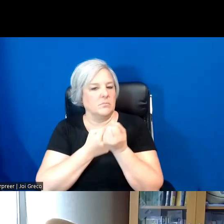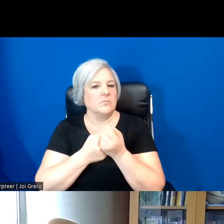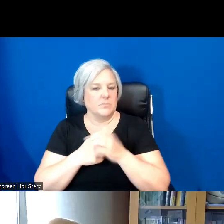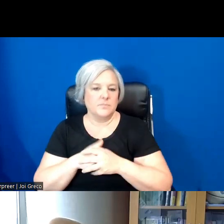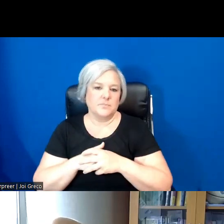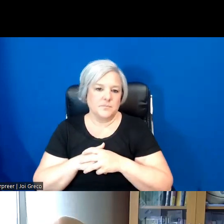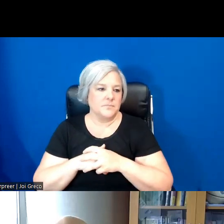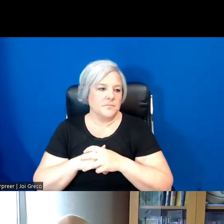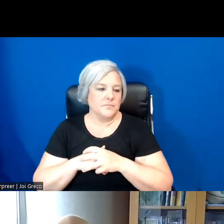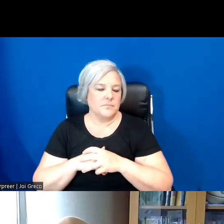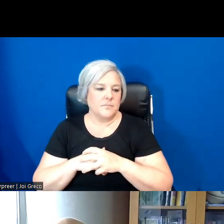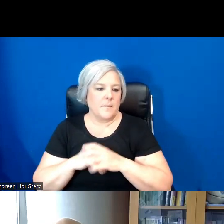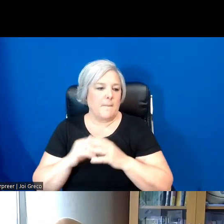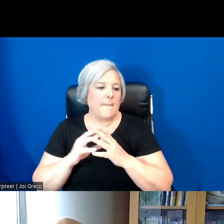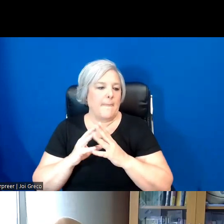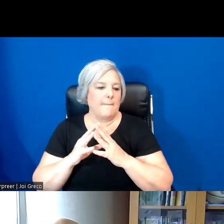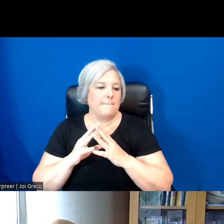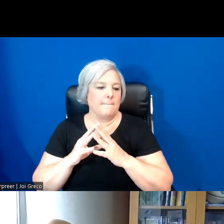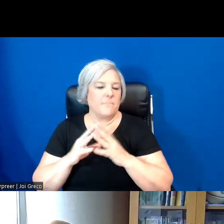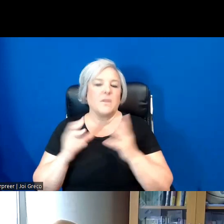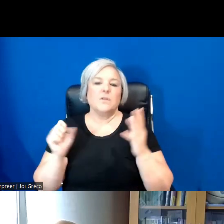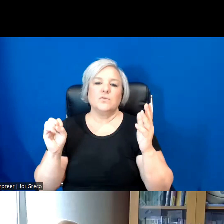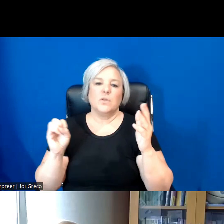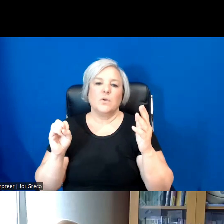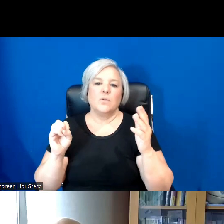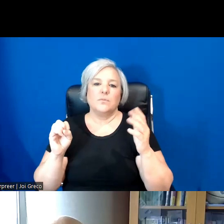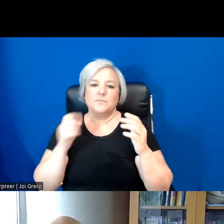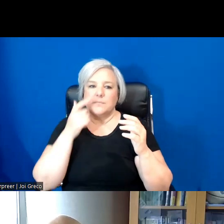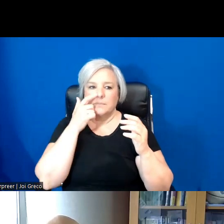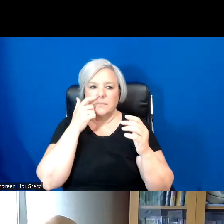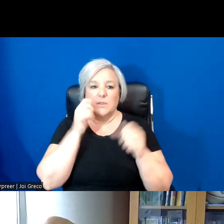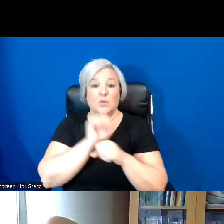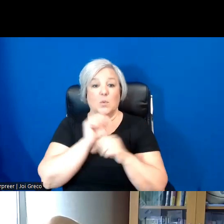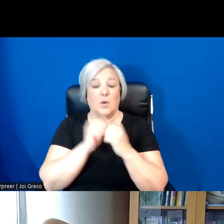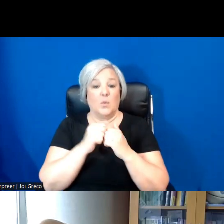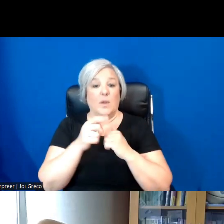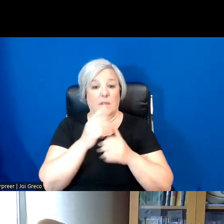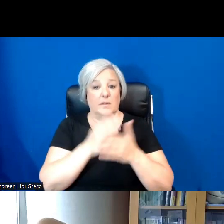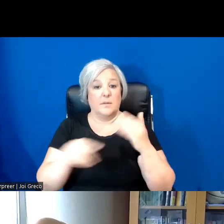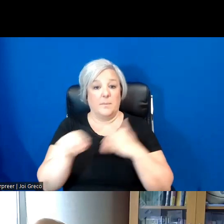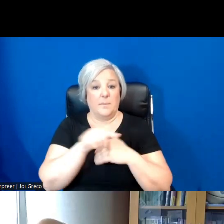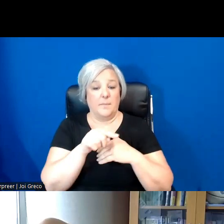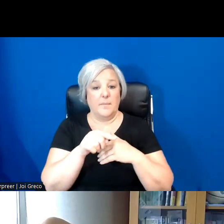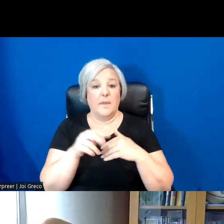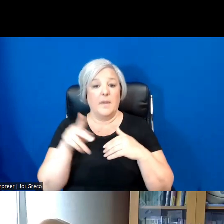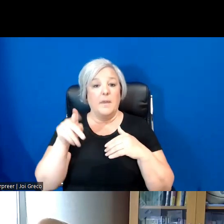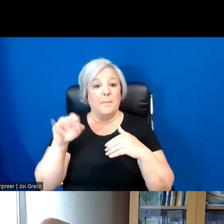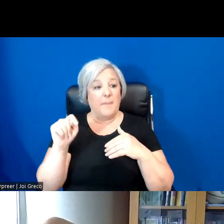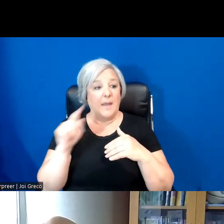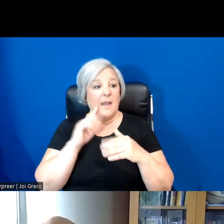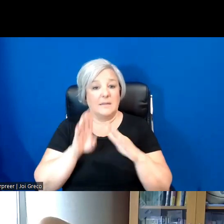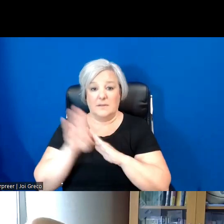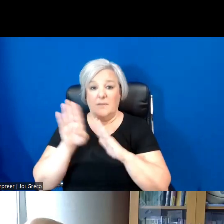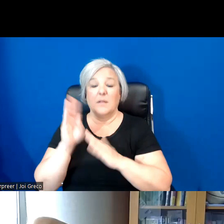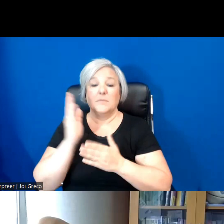the challenges that they might be facing. And so to work with some of this, that's where Pat has developed using some of